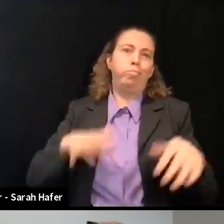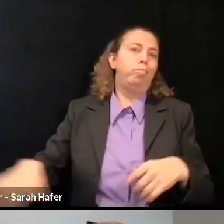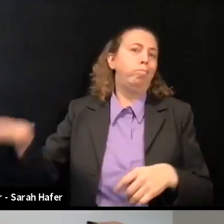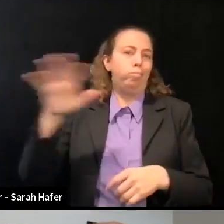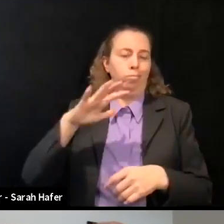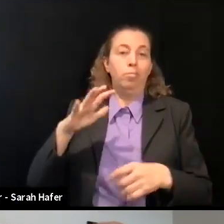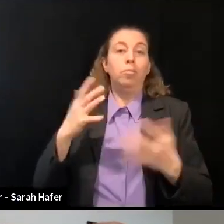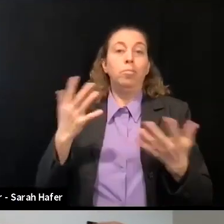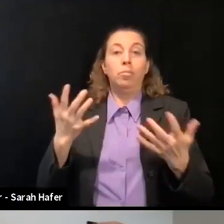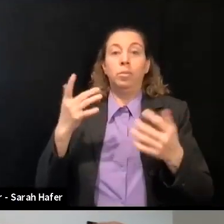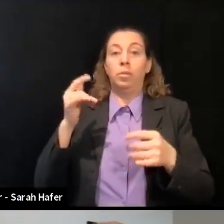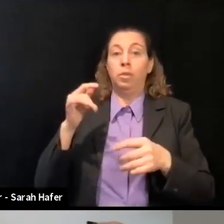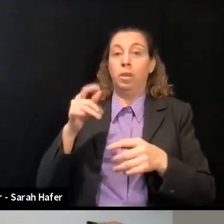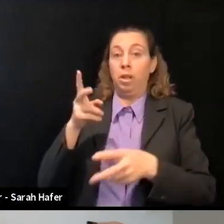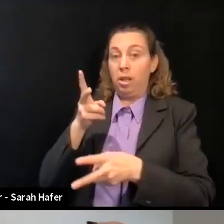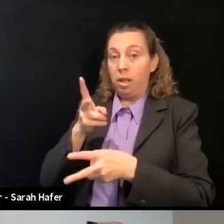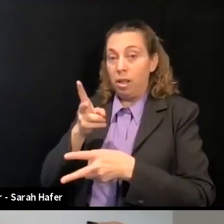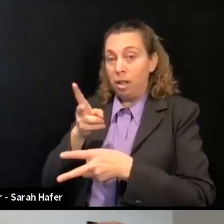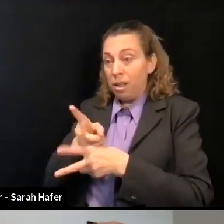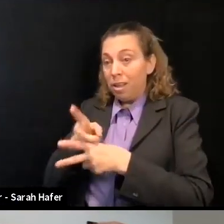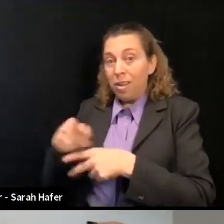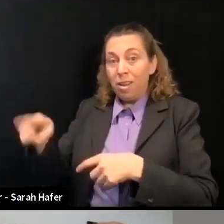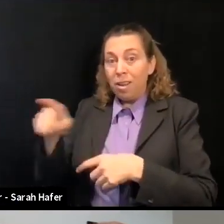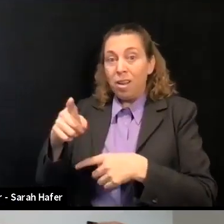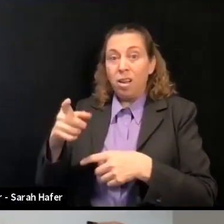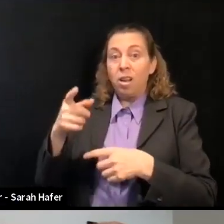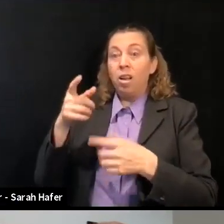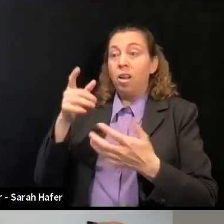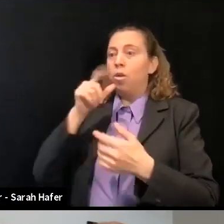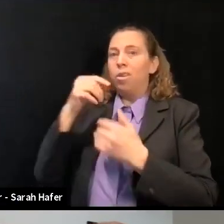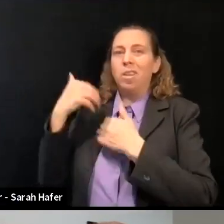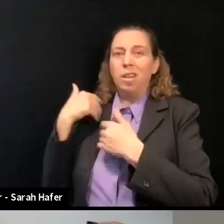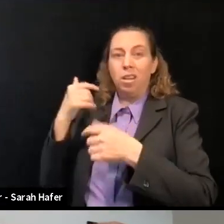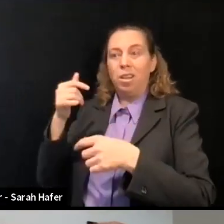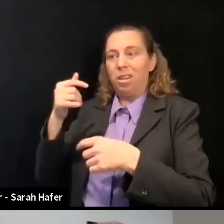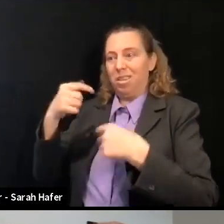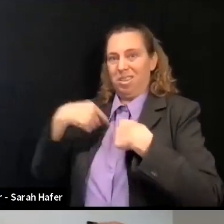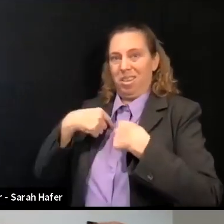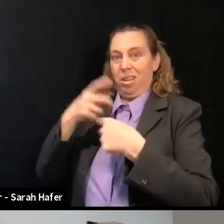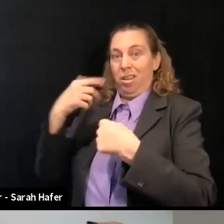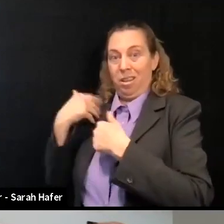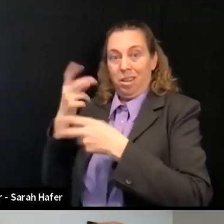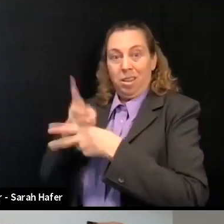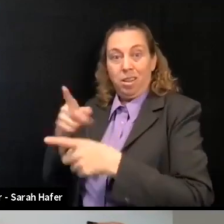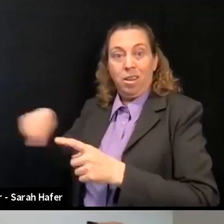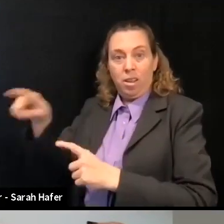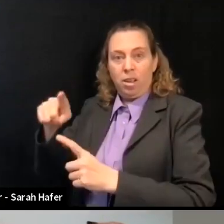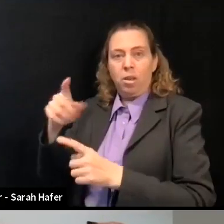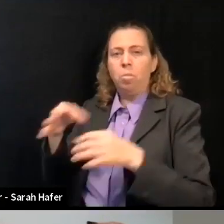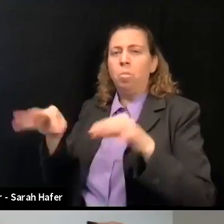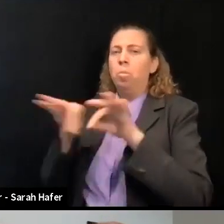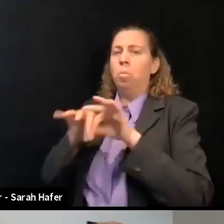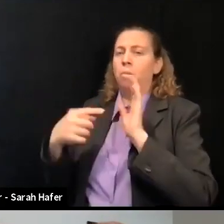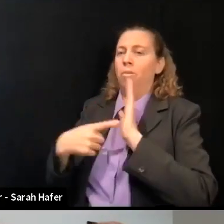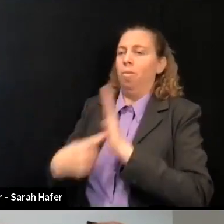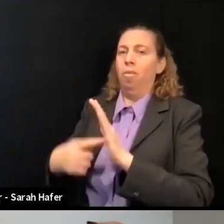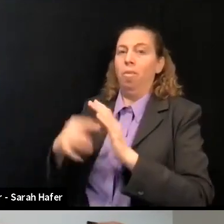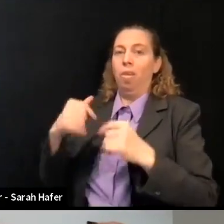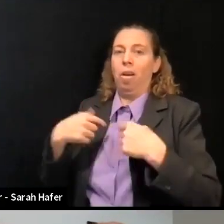in our lives handle stress is a really important model and a really important teacher to how we as kids